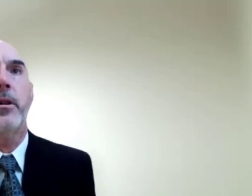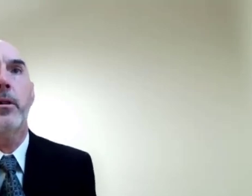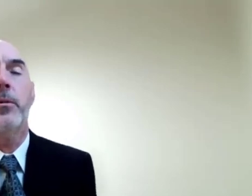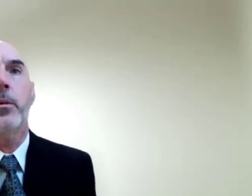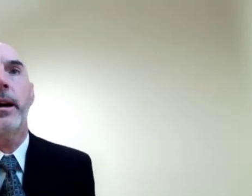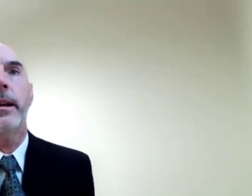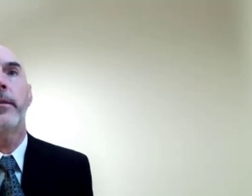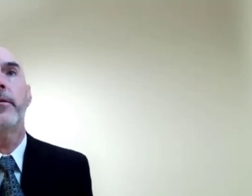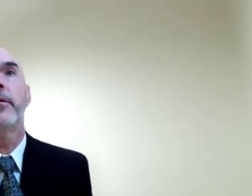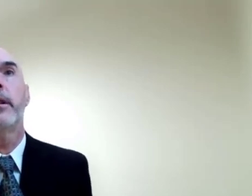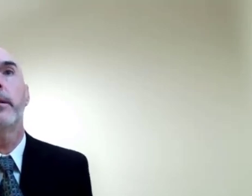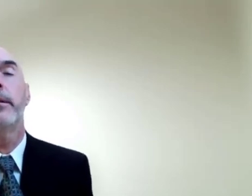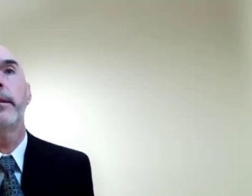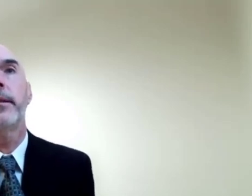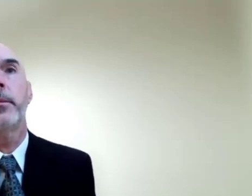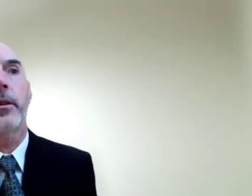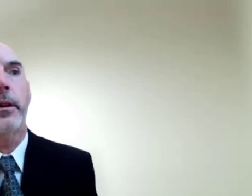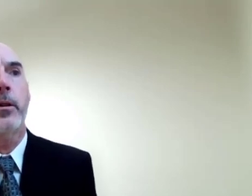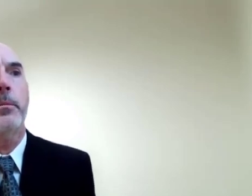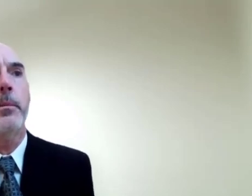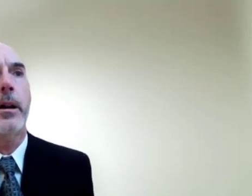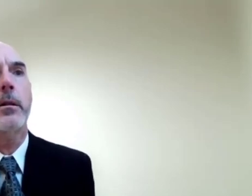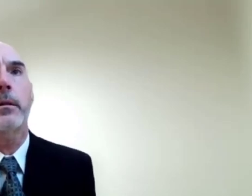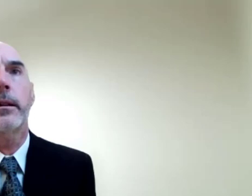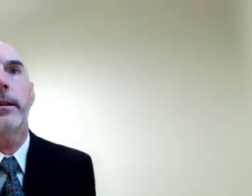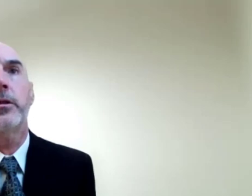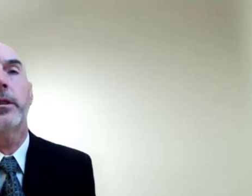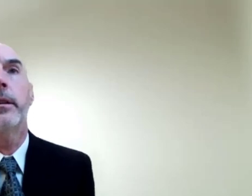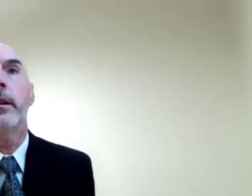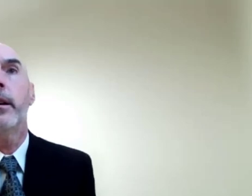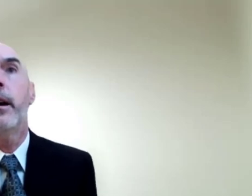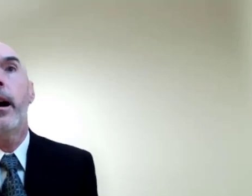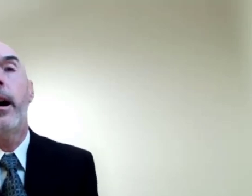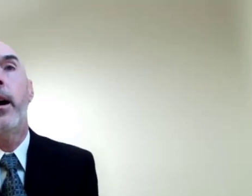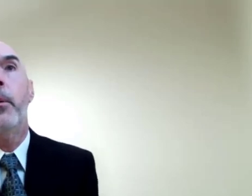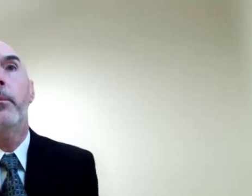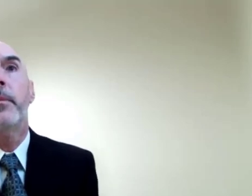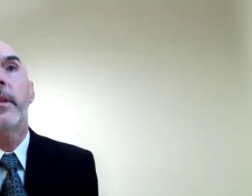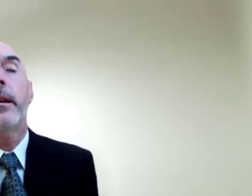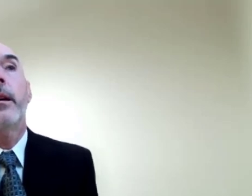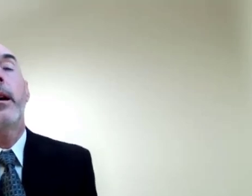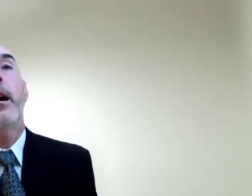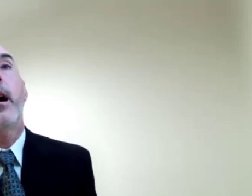family member who might have a disability or a medical condition.